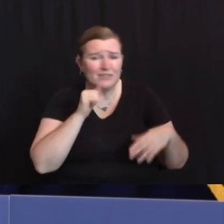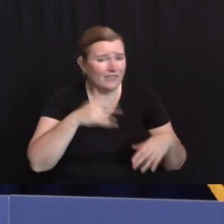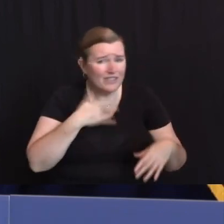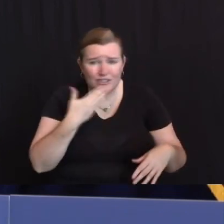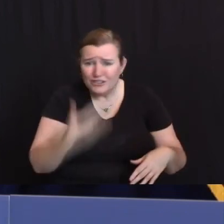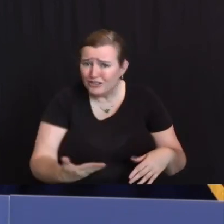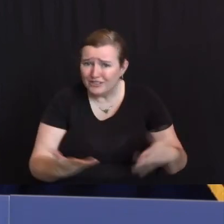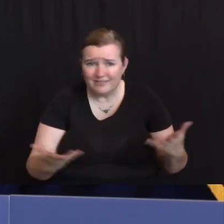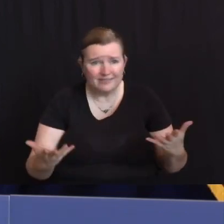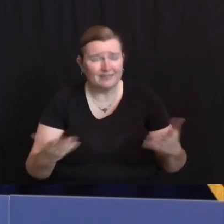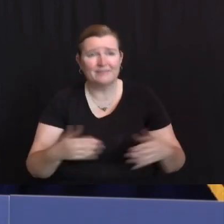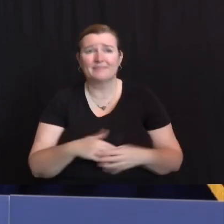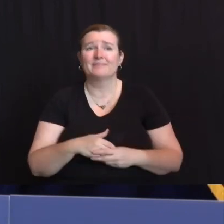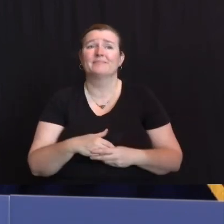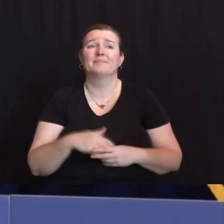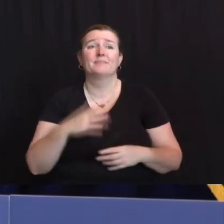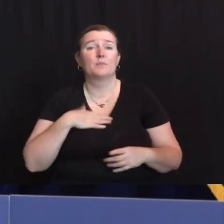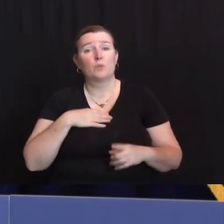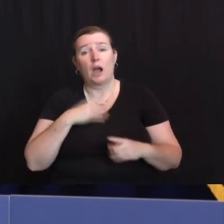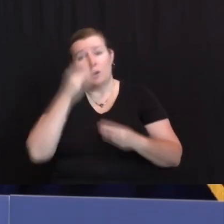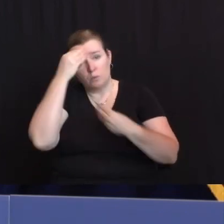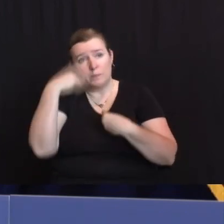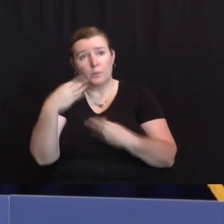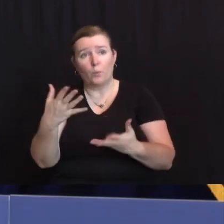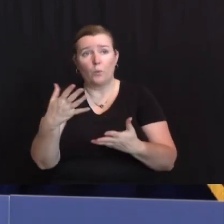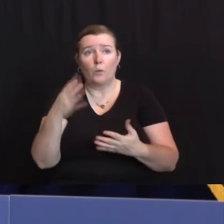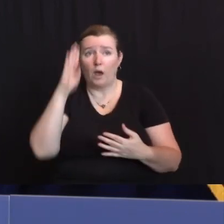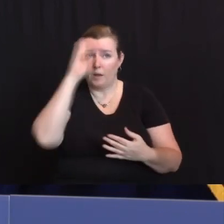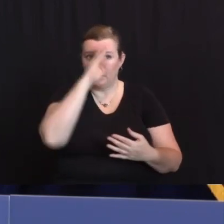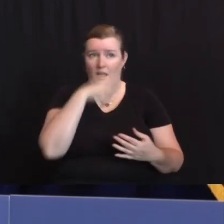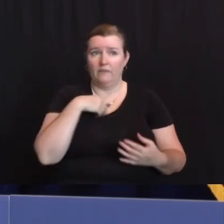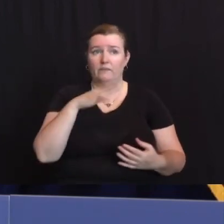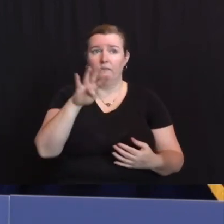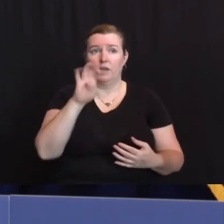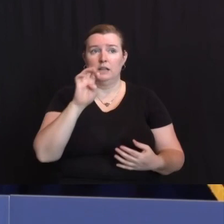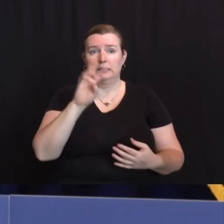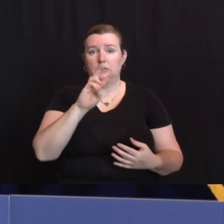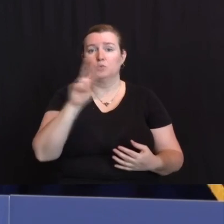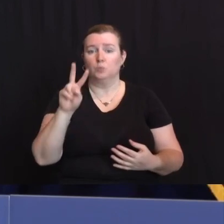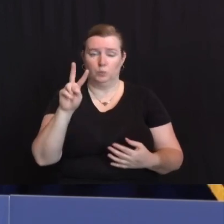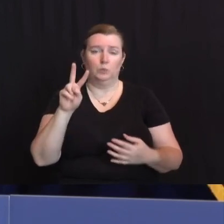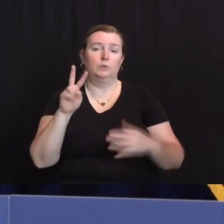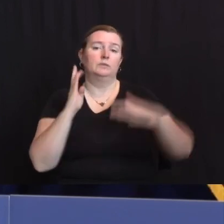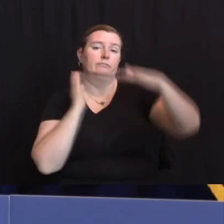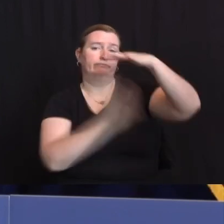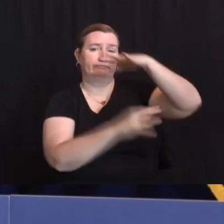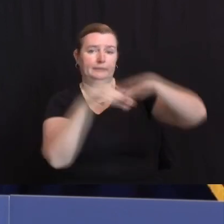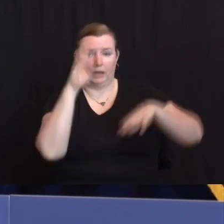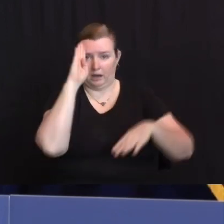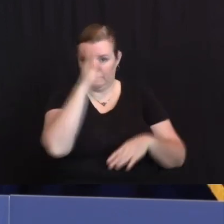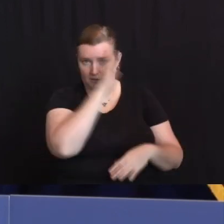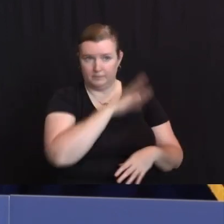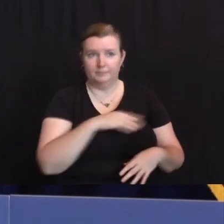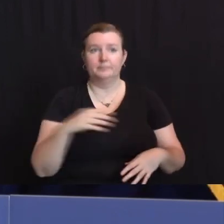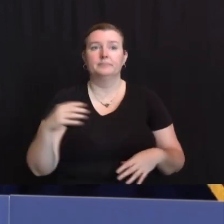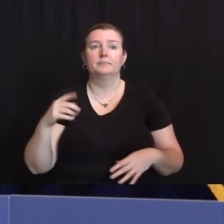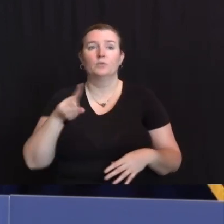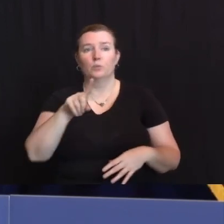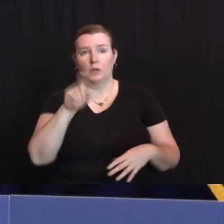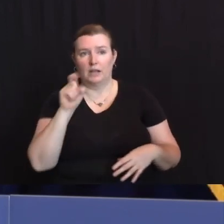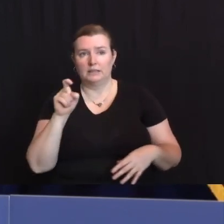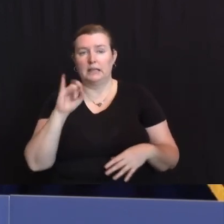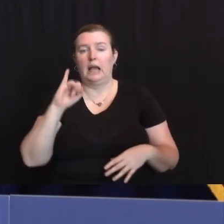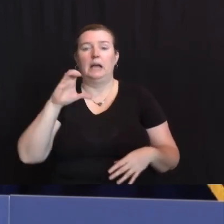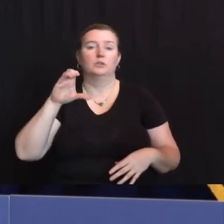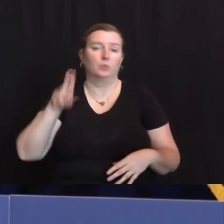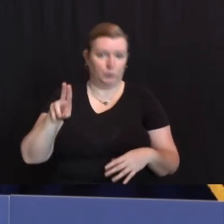our hospitals reported 462 hospitalizations with 100 individuals in critical care and